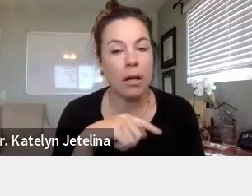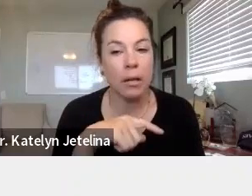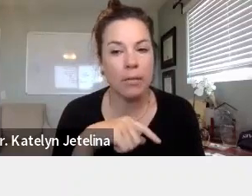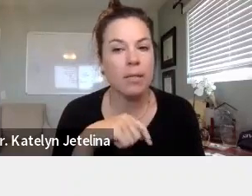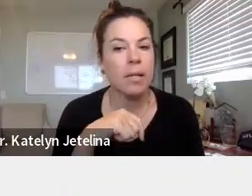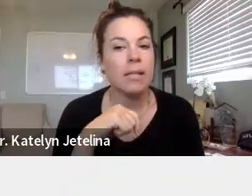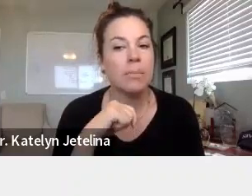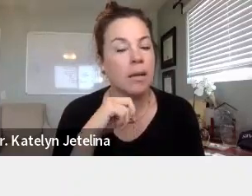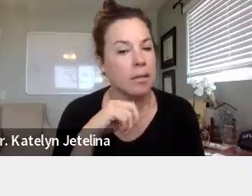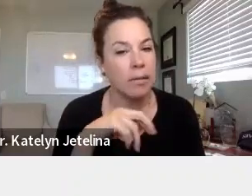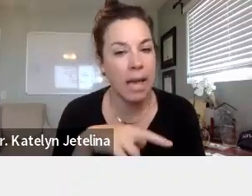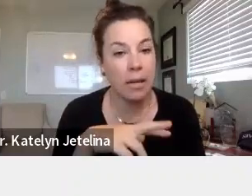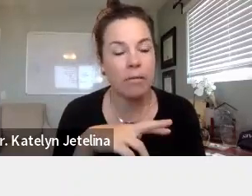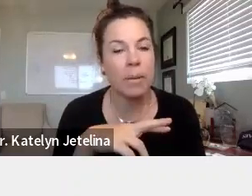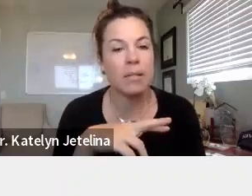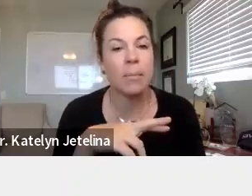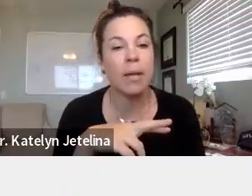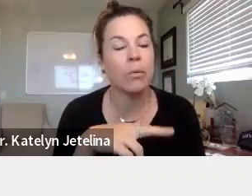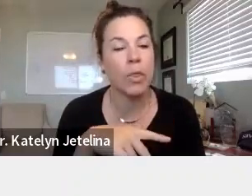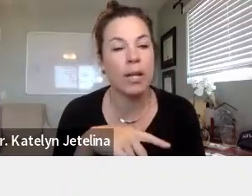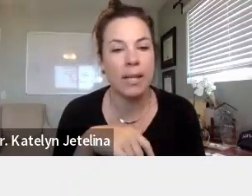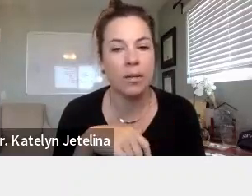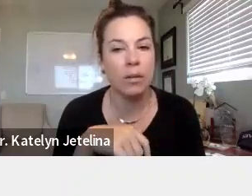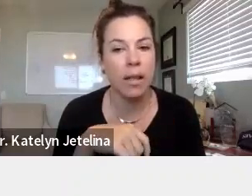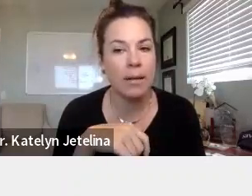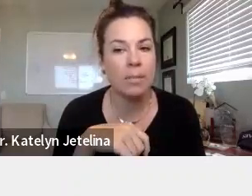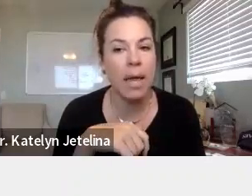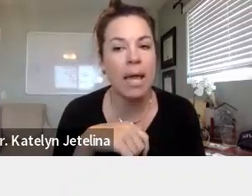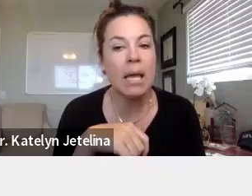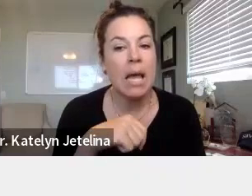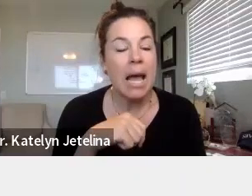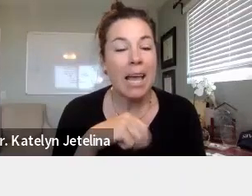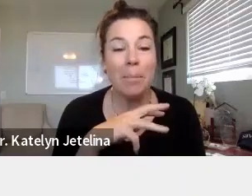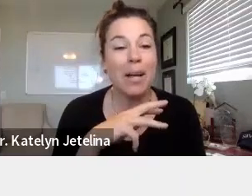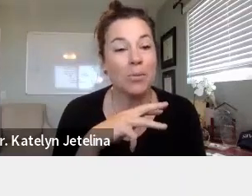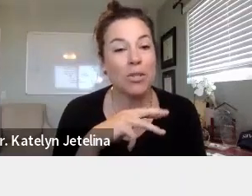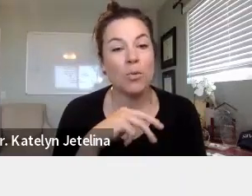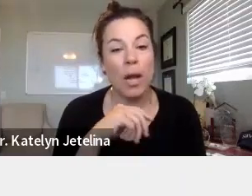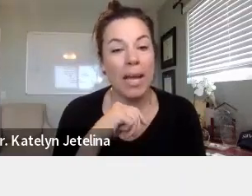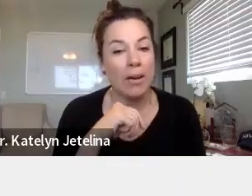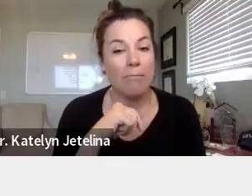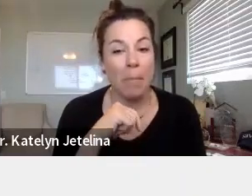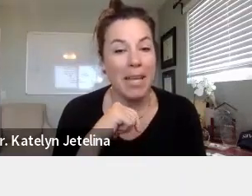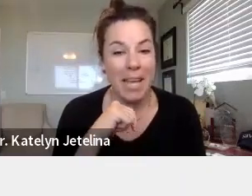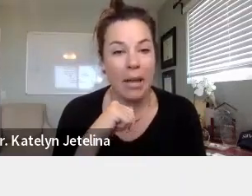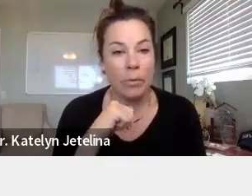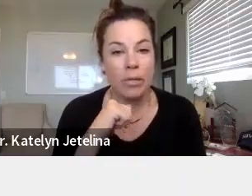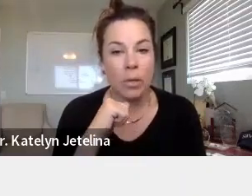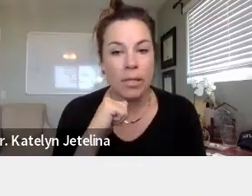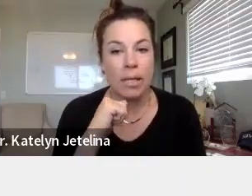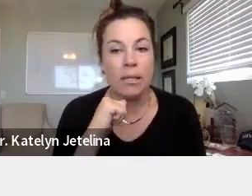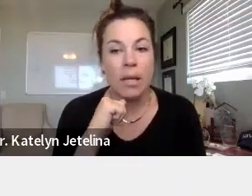of cognitive dissonance, because of the end of the pandemic and what that signaled last May, and because we're just running out of money